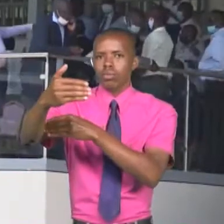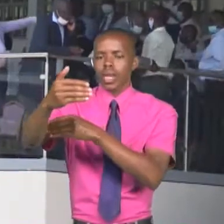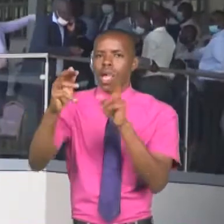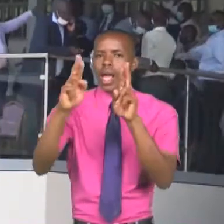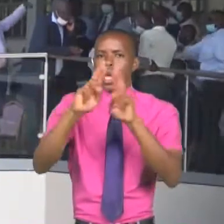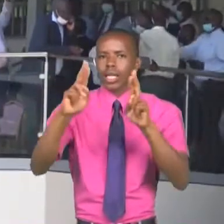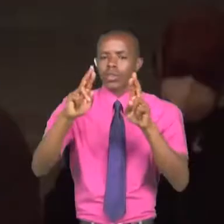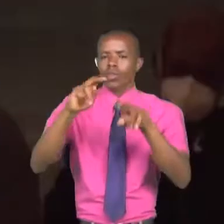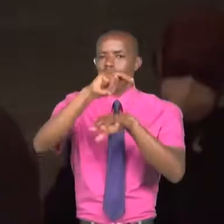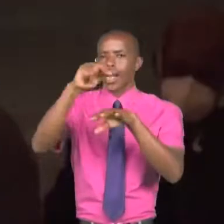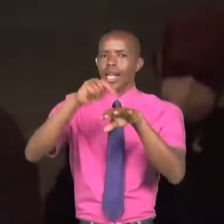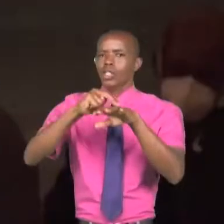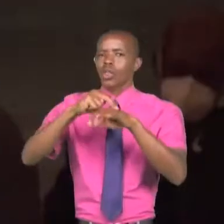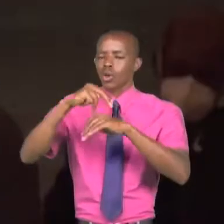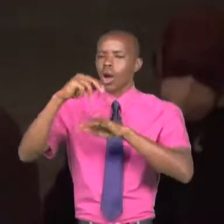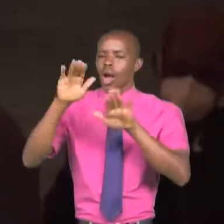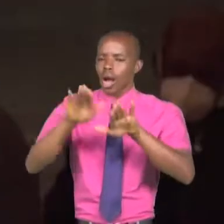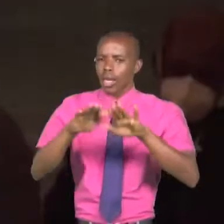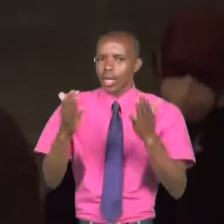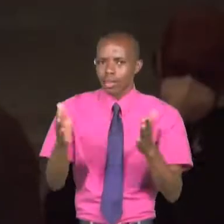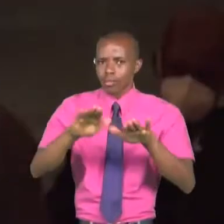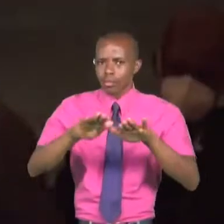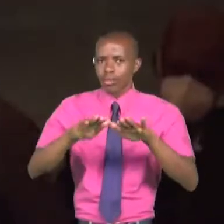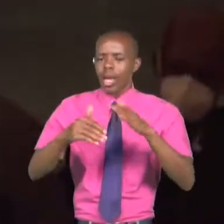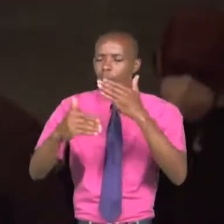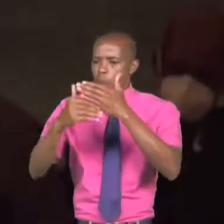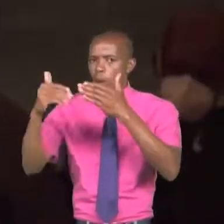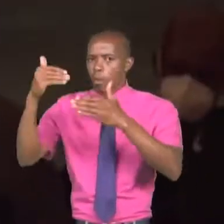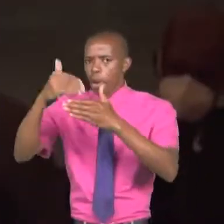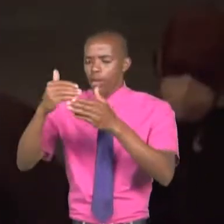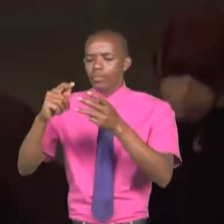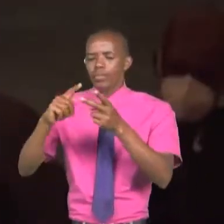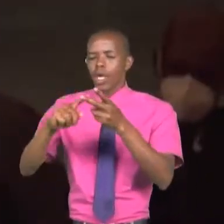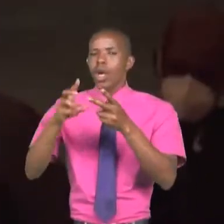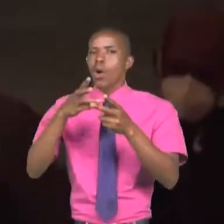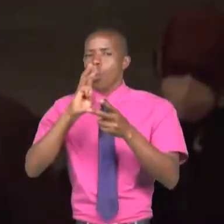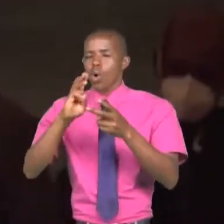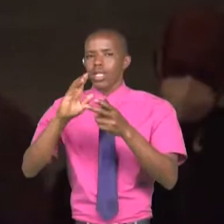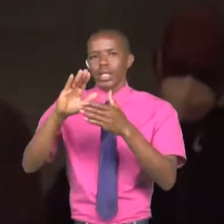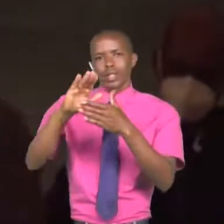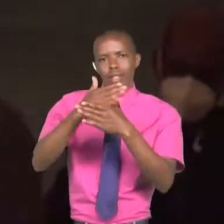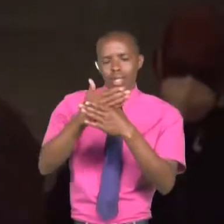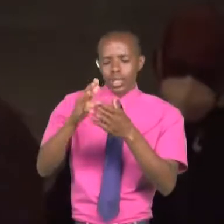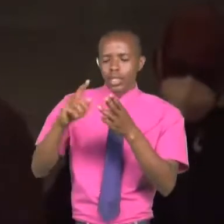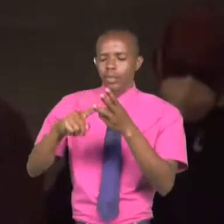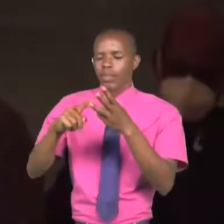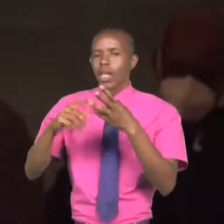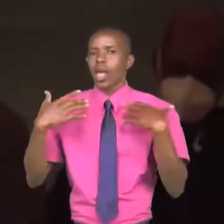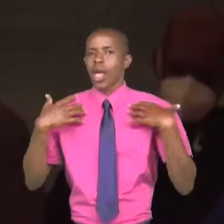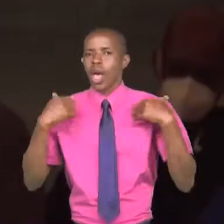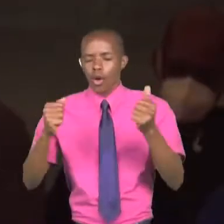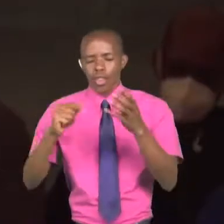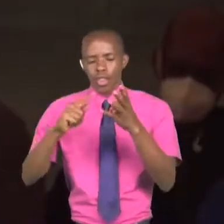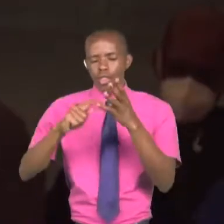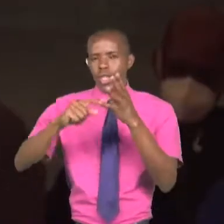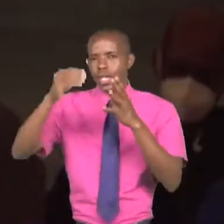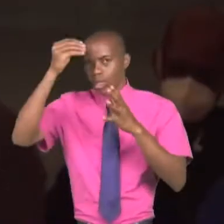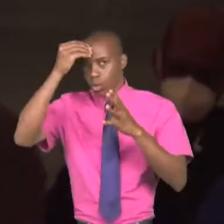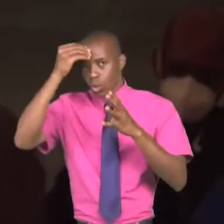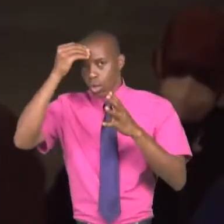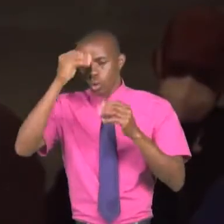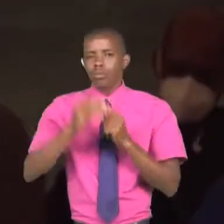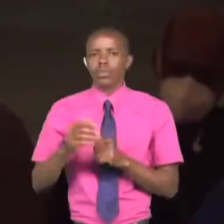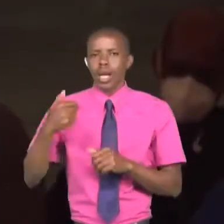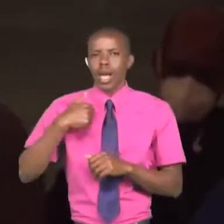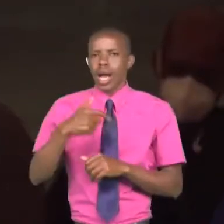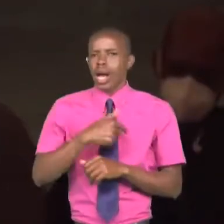national event. Both in the infrastructure, in the water sector, in health, in education, we have